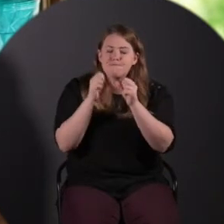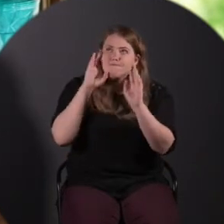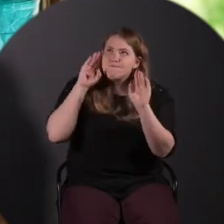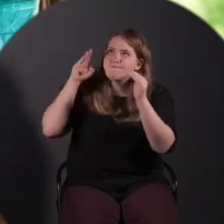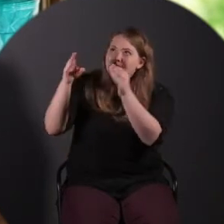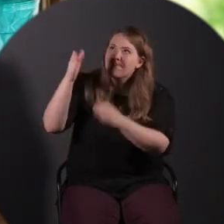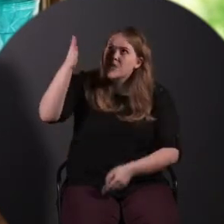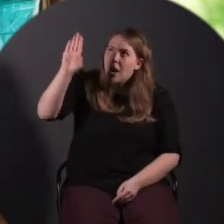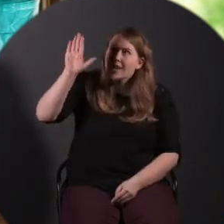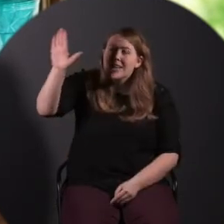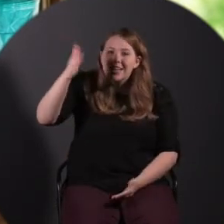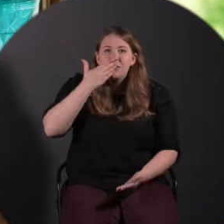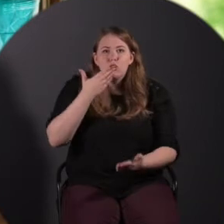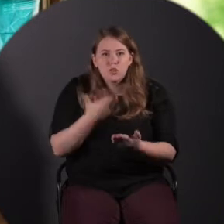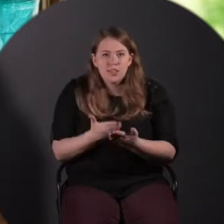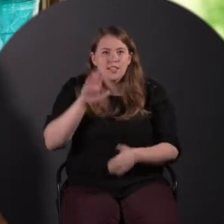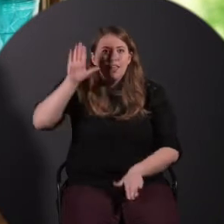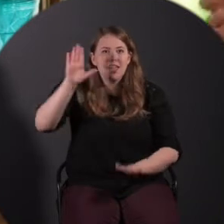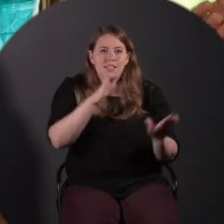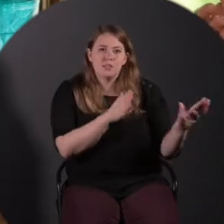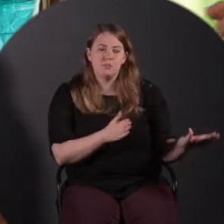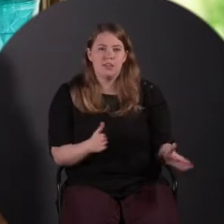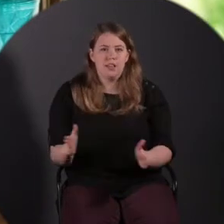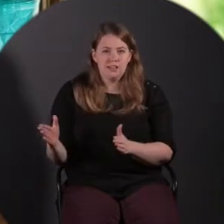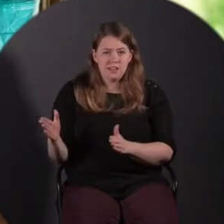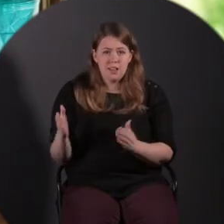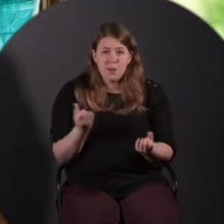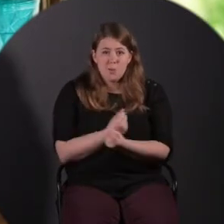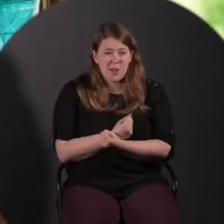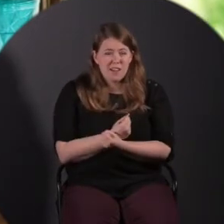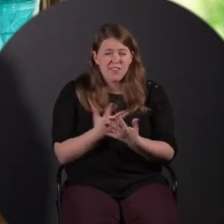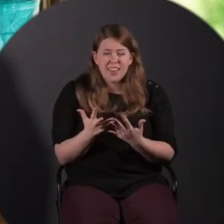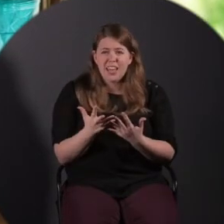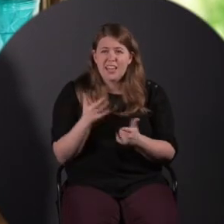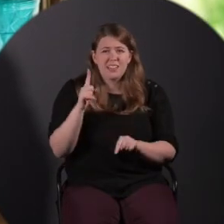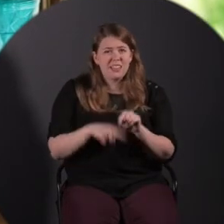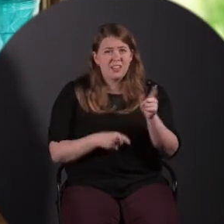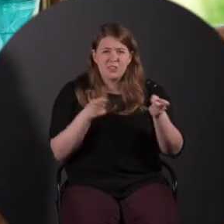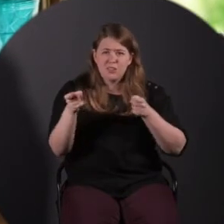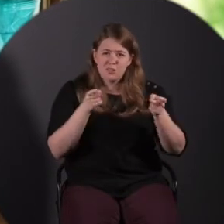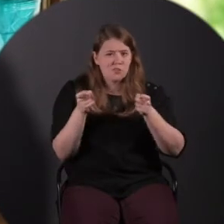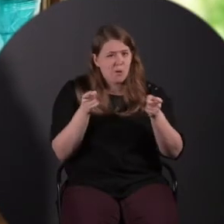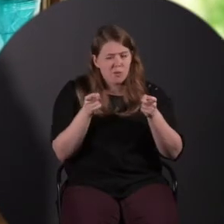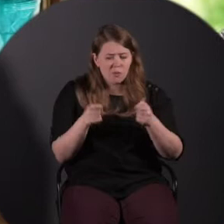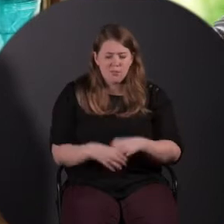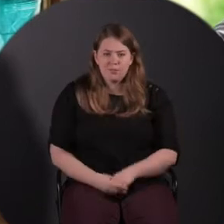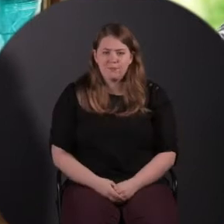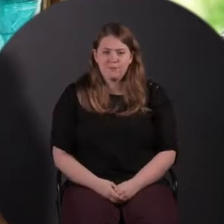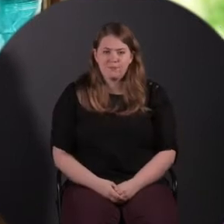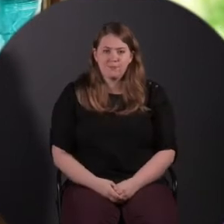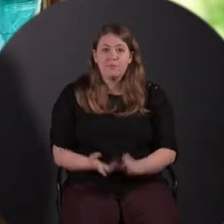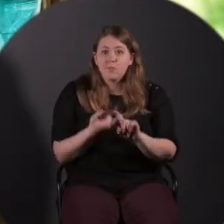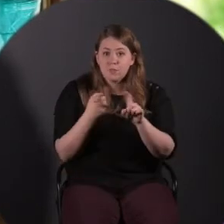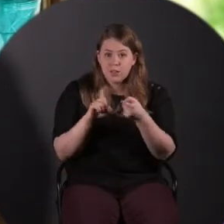his goodness and the plans that he had, even when everything was outside of their control. Now listen, friends, I want us to